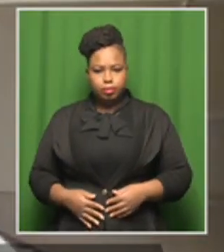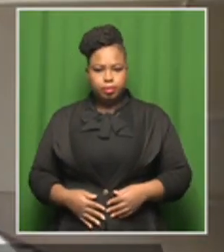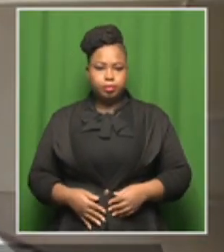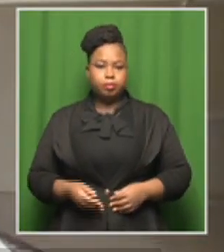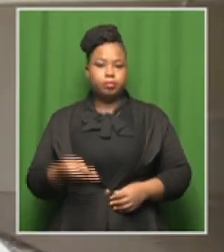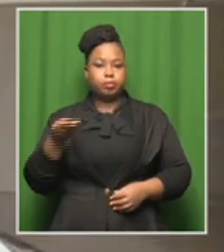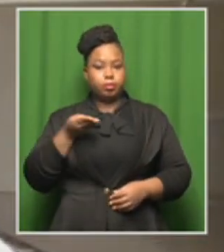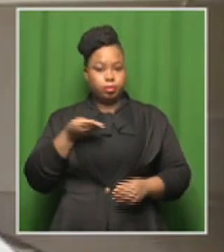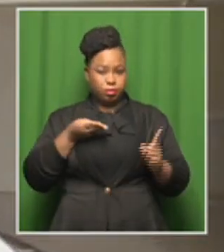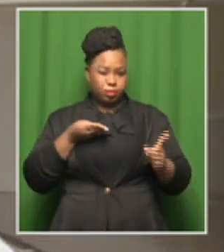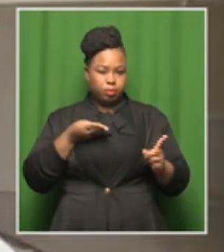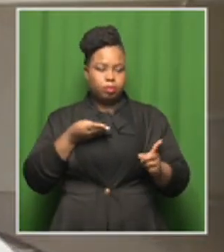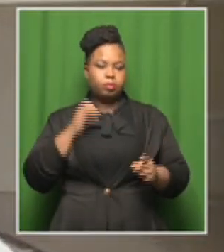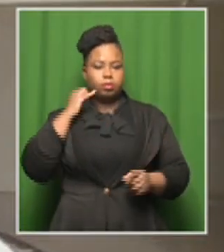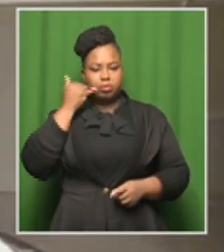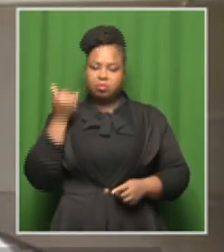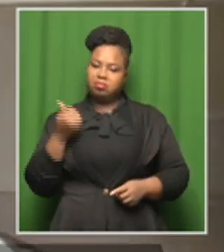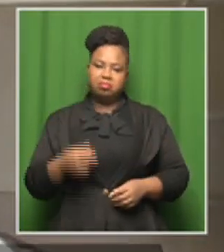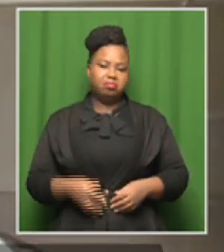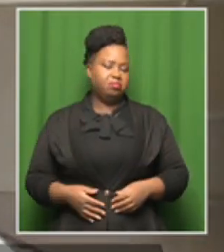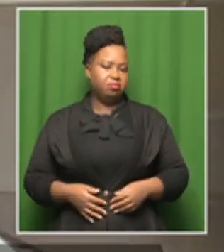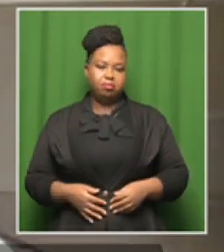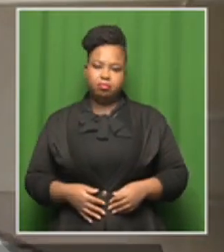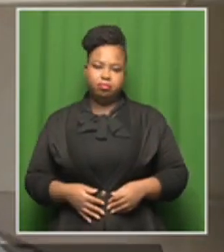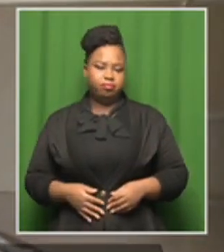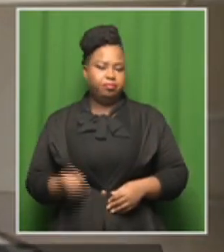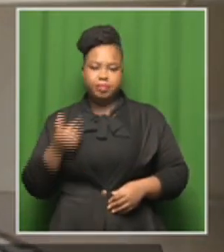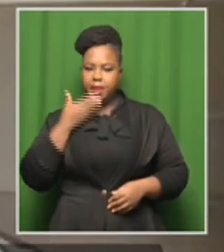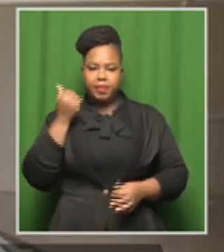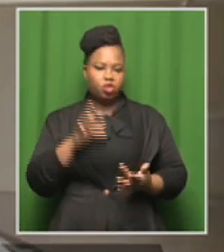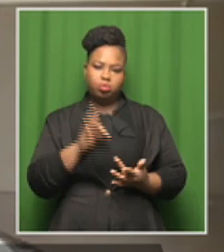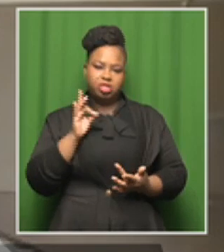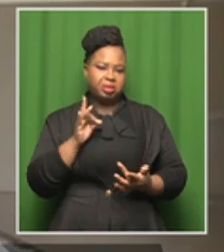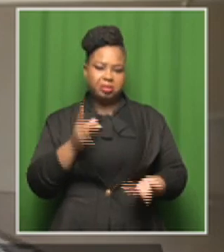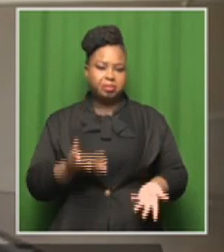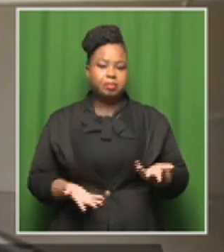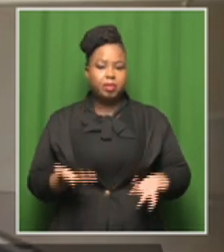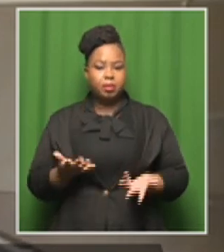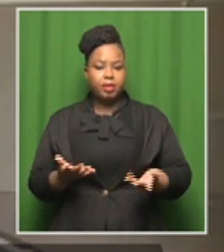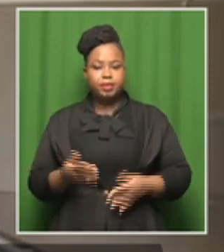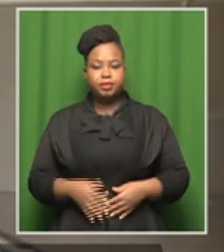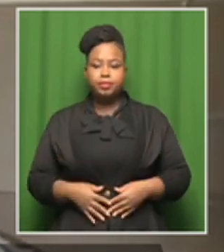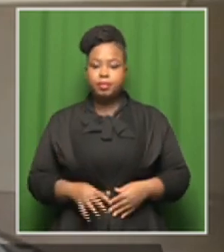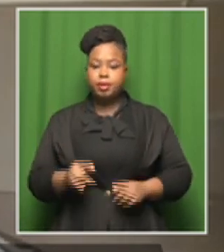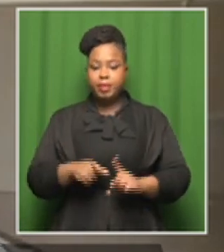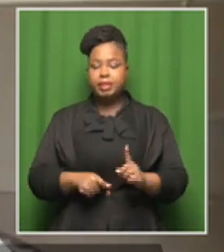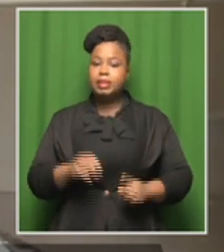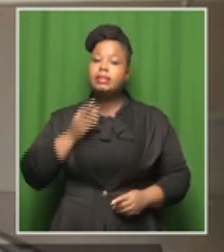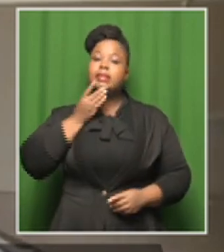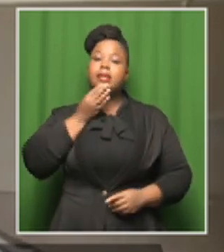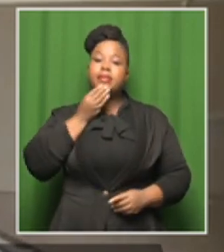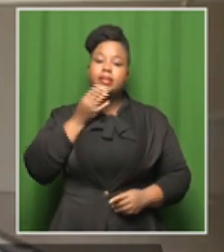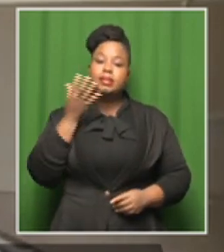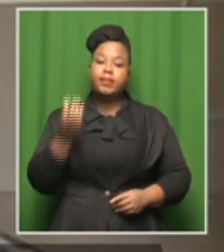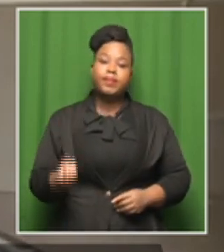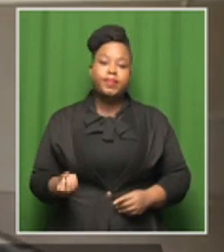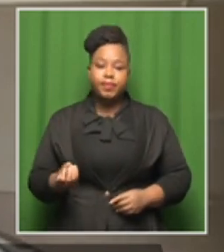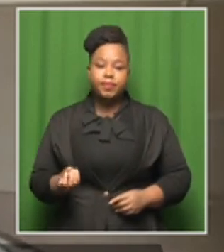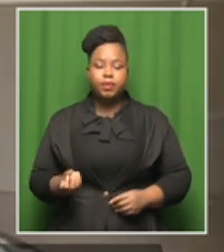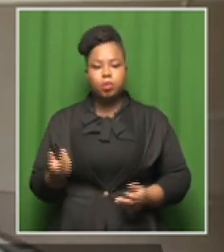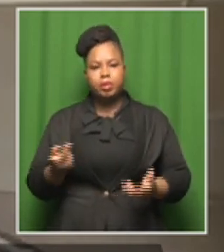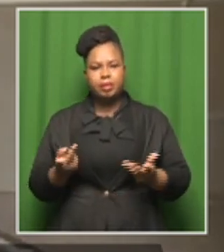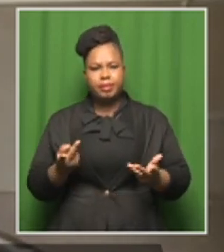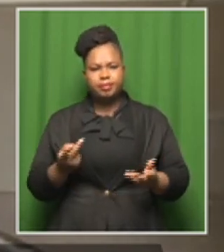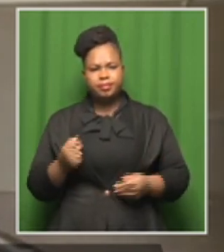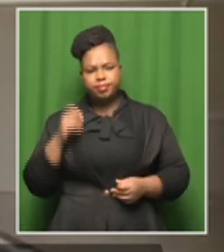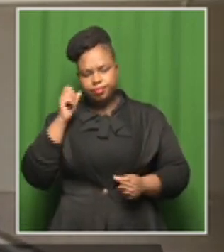content, juices would not be the best option. Let's say, for example, you have someone who's diabetic, or someone who's health